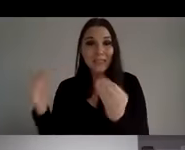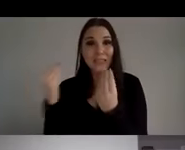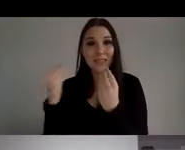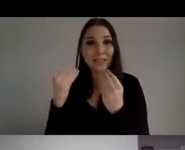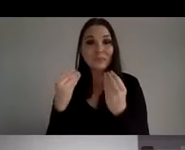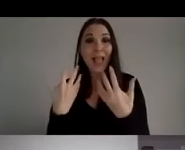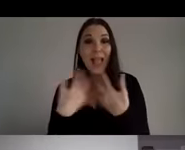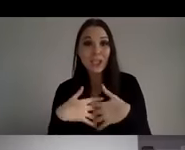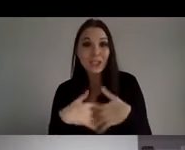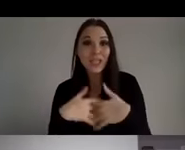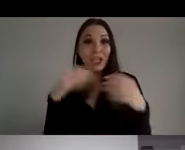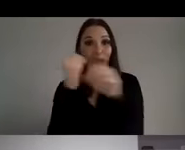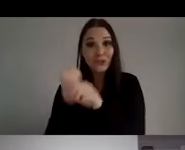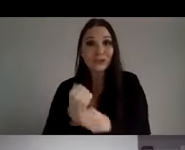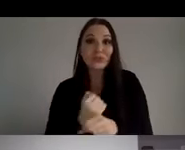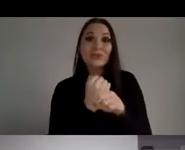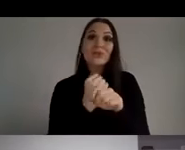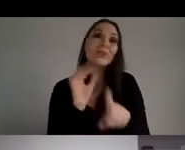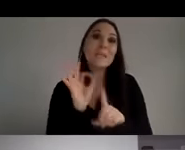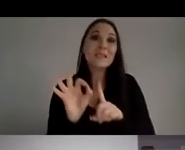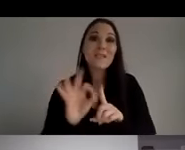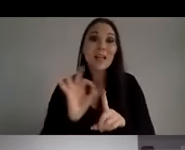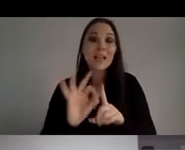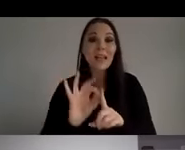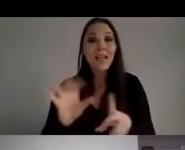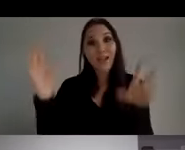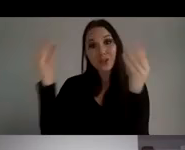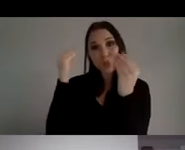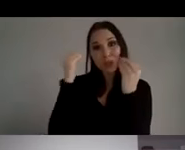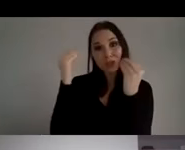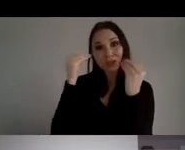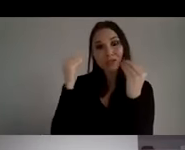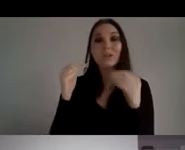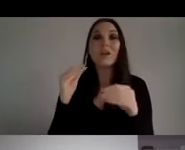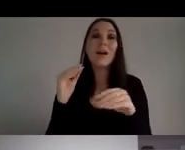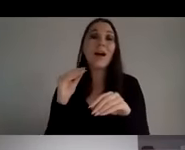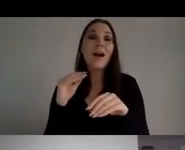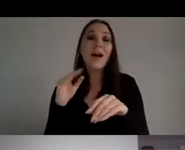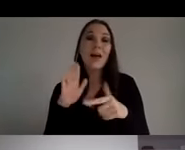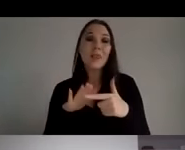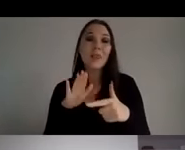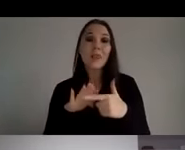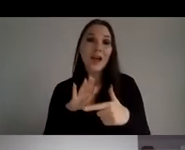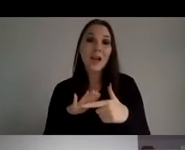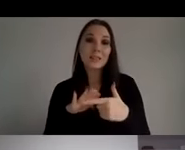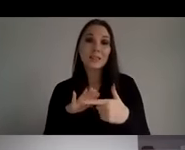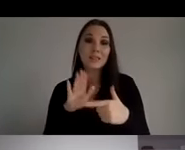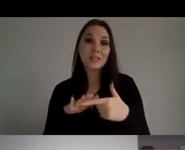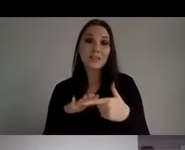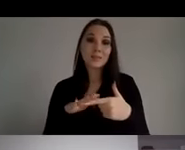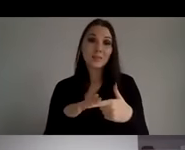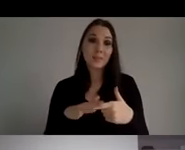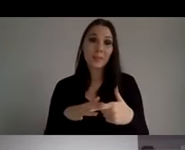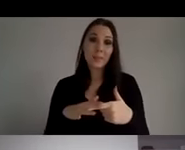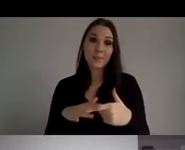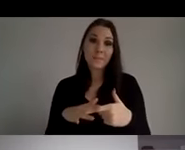engineers. They get some specific education in that field as well, and this is the process.